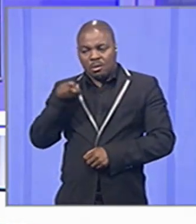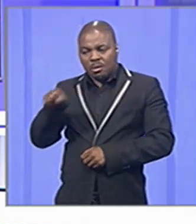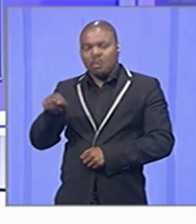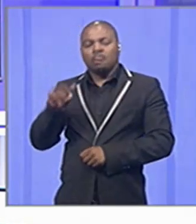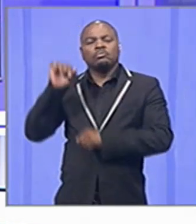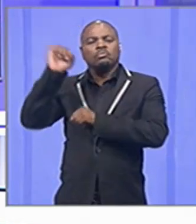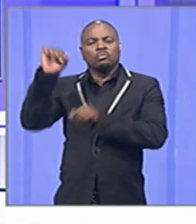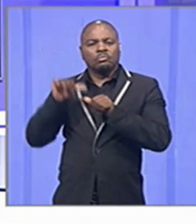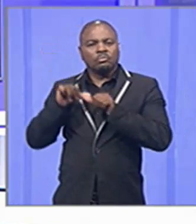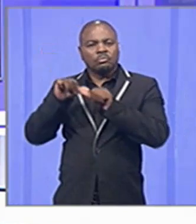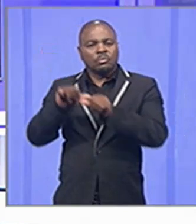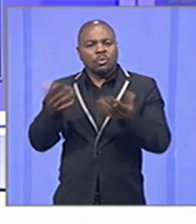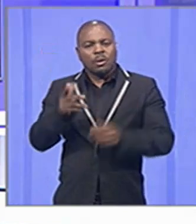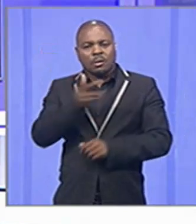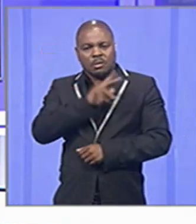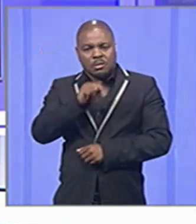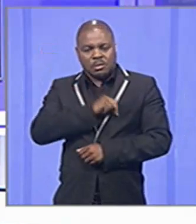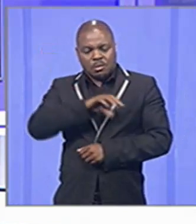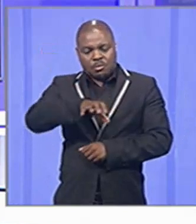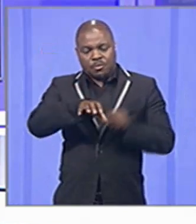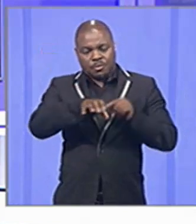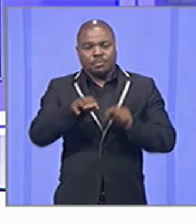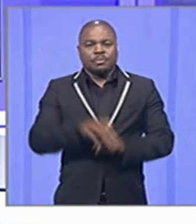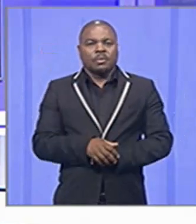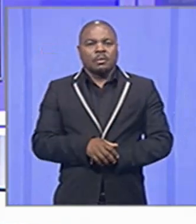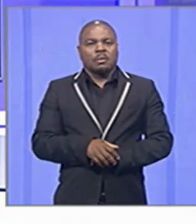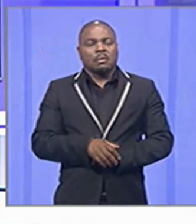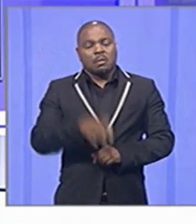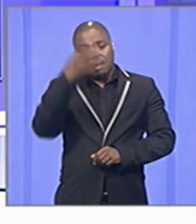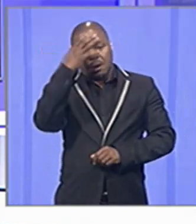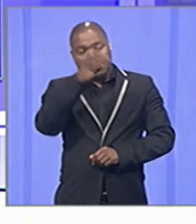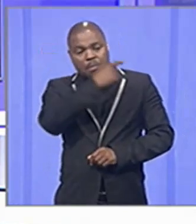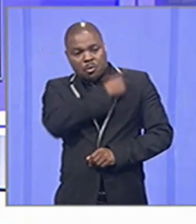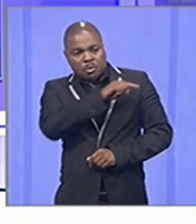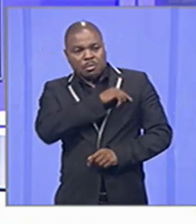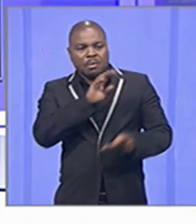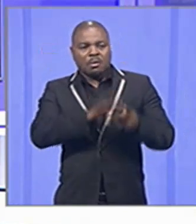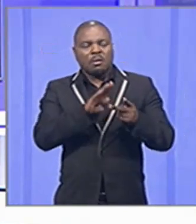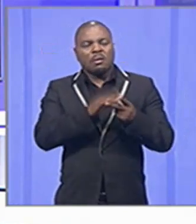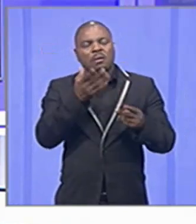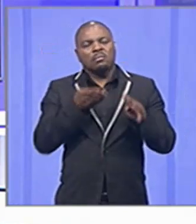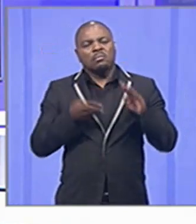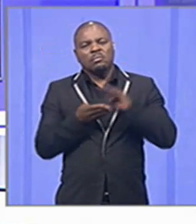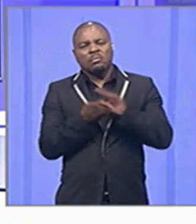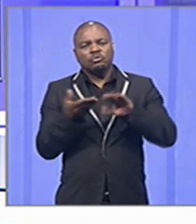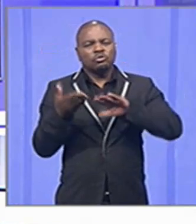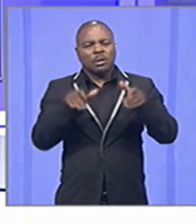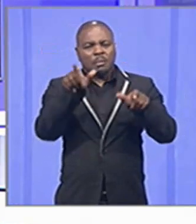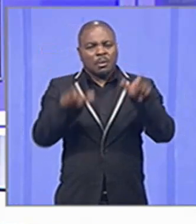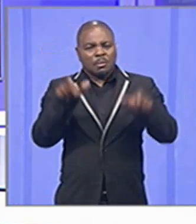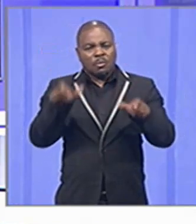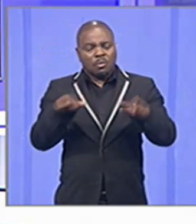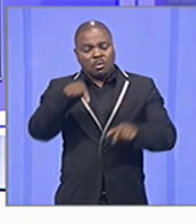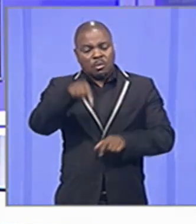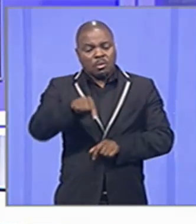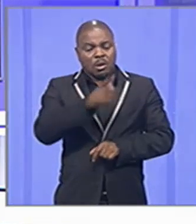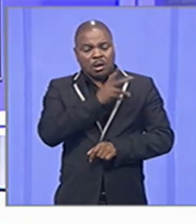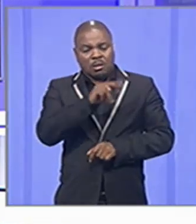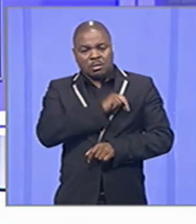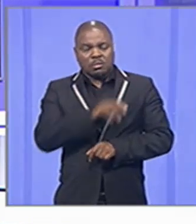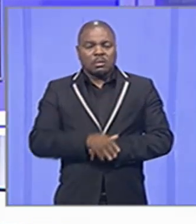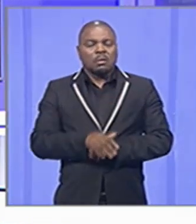nehao ka provinseng ya KwaZulu-Natal. Dipetlele tša mmušo le mafelo a bolotabahu go ralala le province di